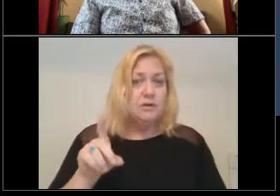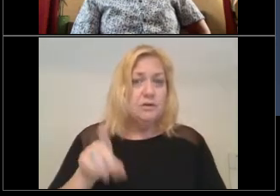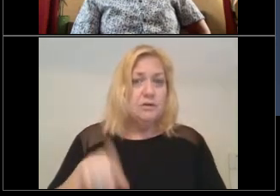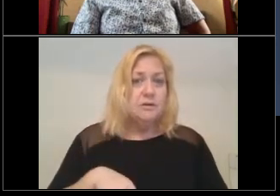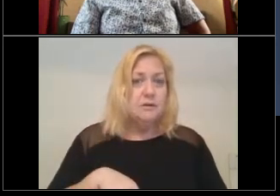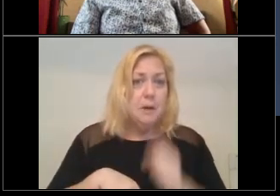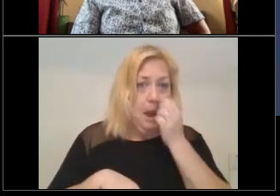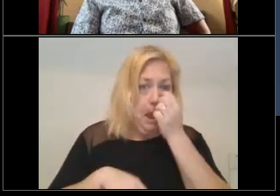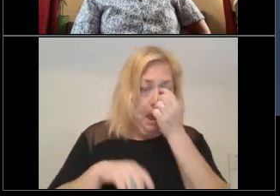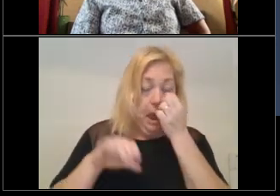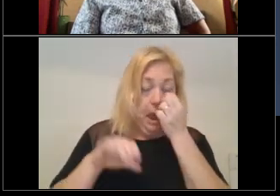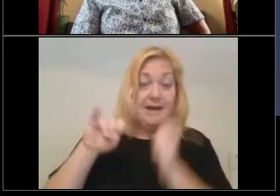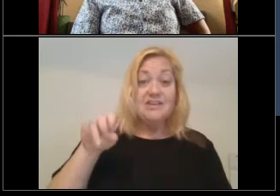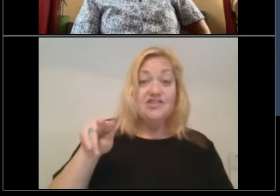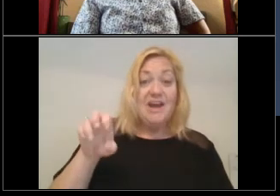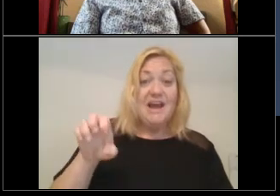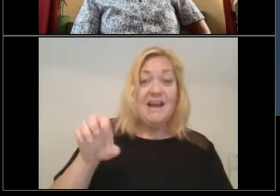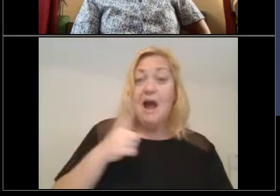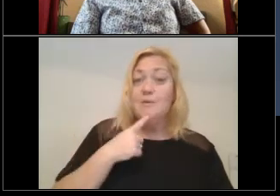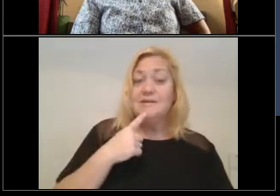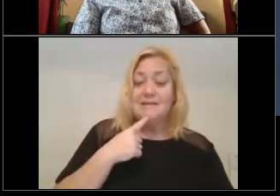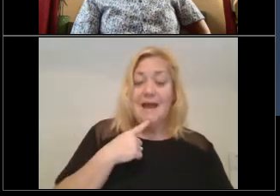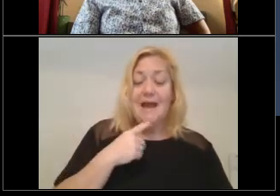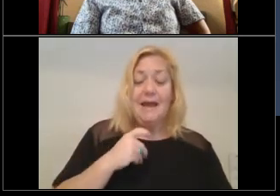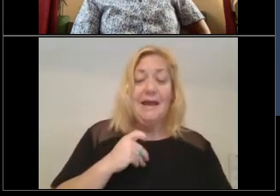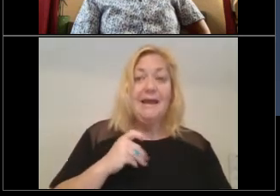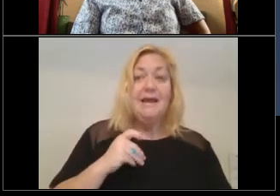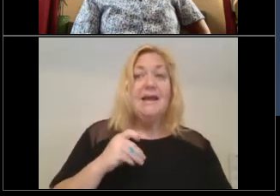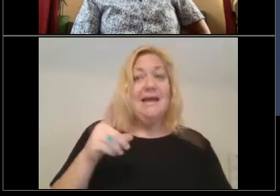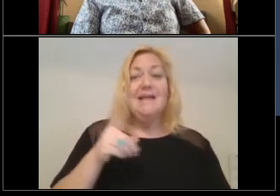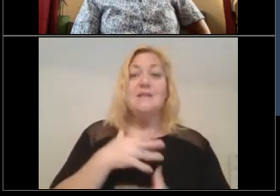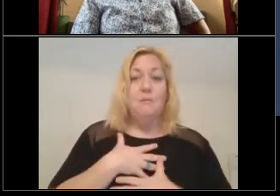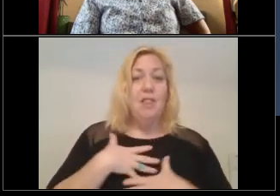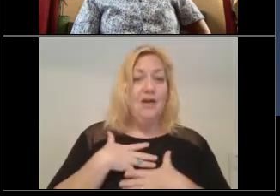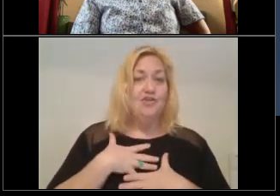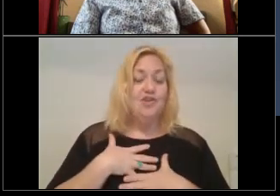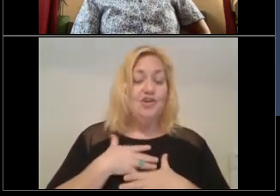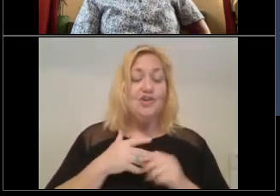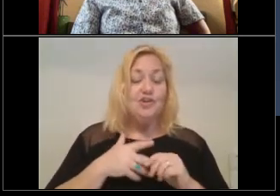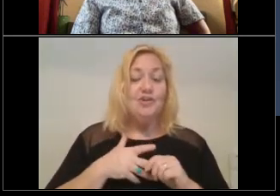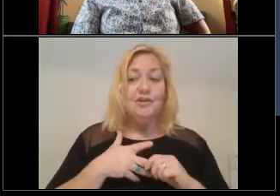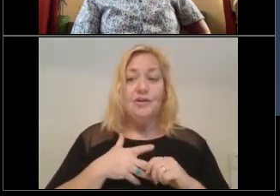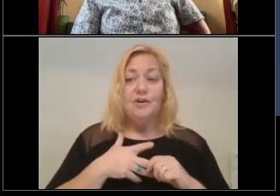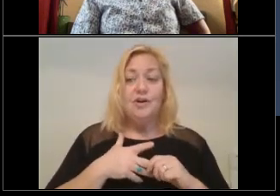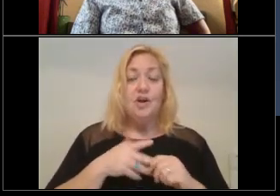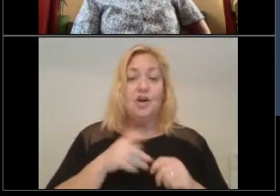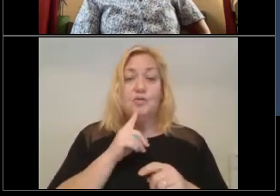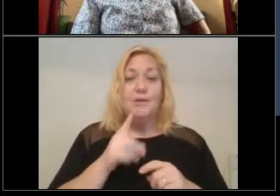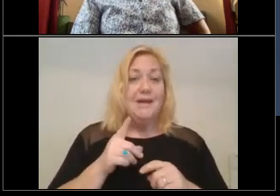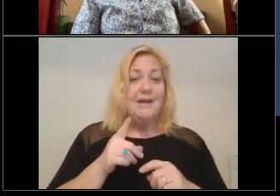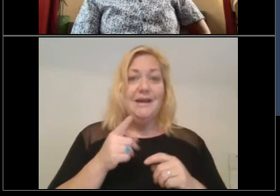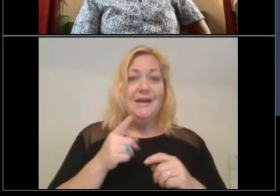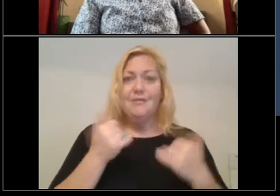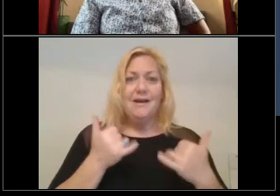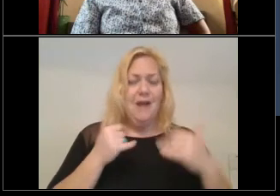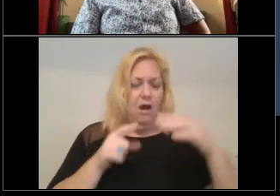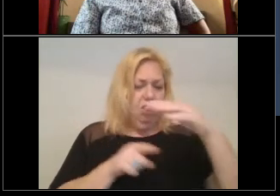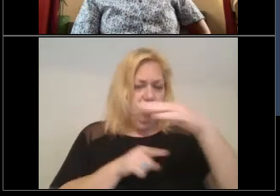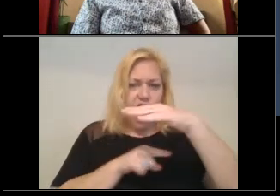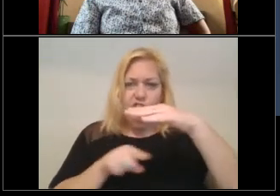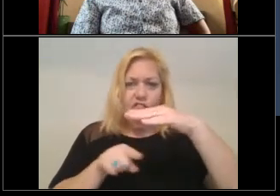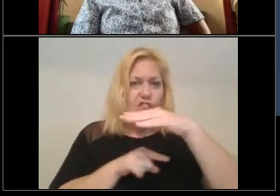I would just say that that it's, you know, it's a pleasure to have been under the radar for so many years, trying